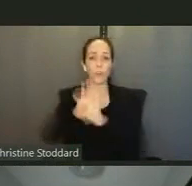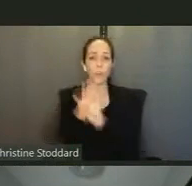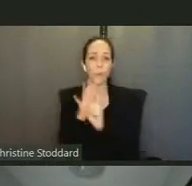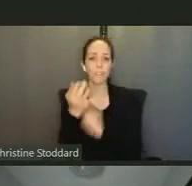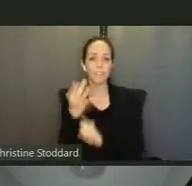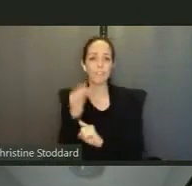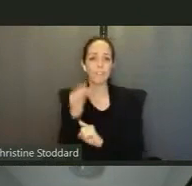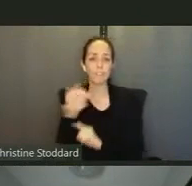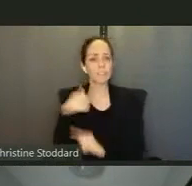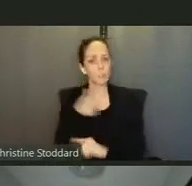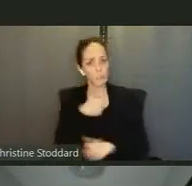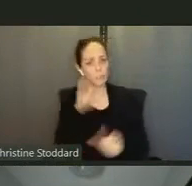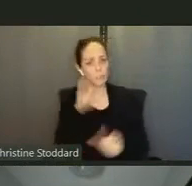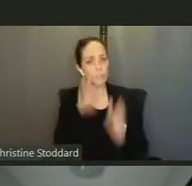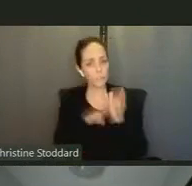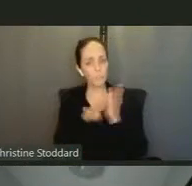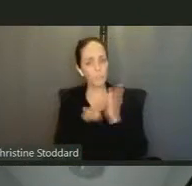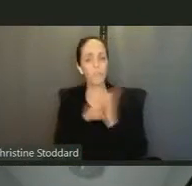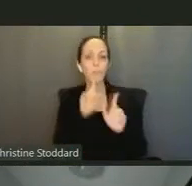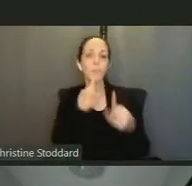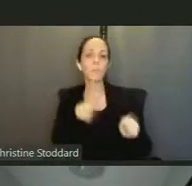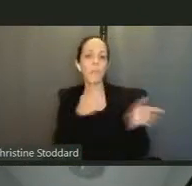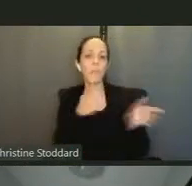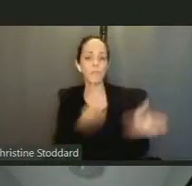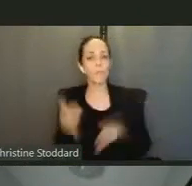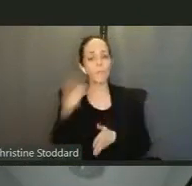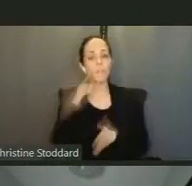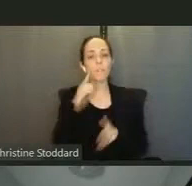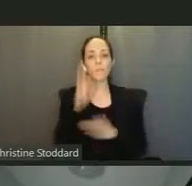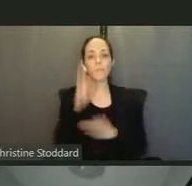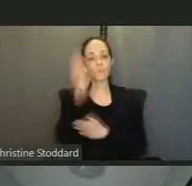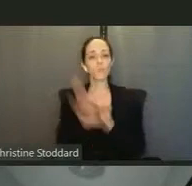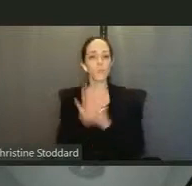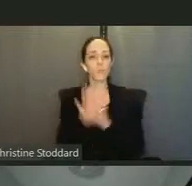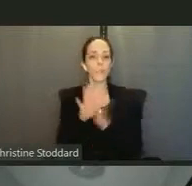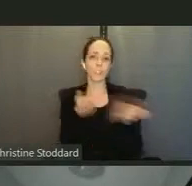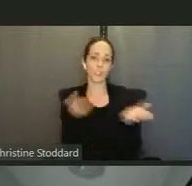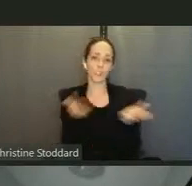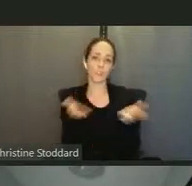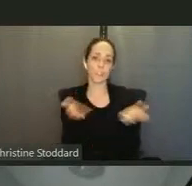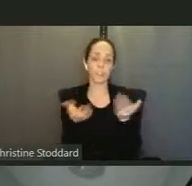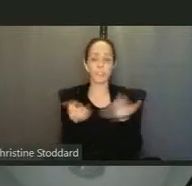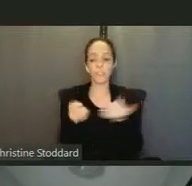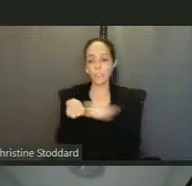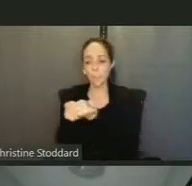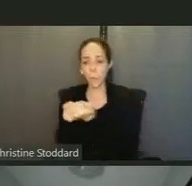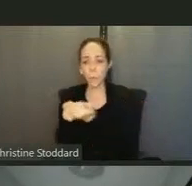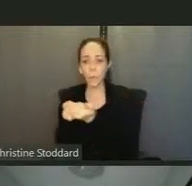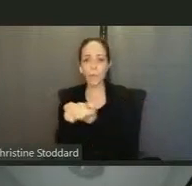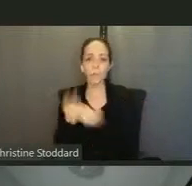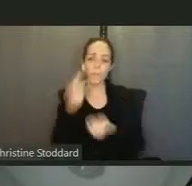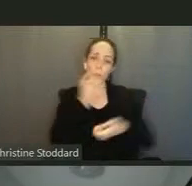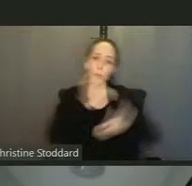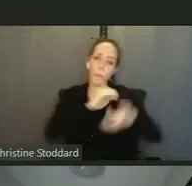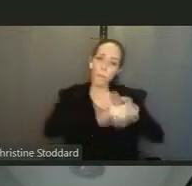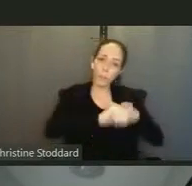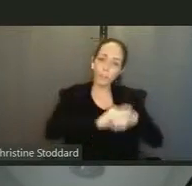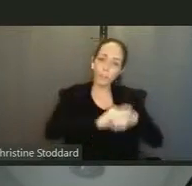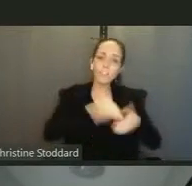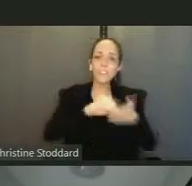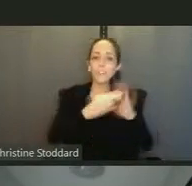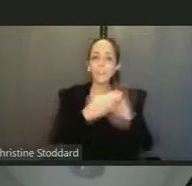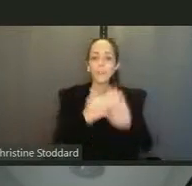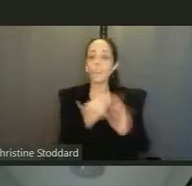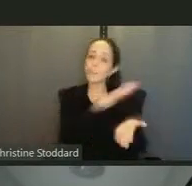we're developing our response plans and we're creating services and supports for our partners in our community, like our